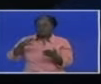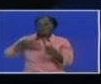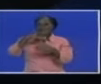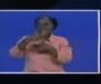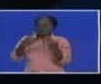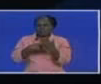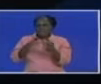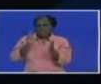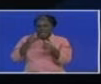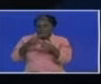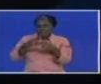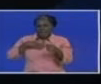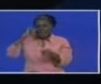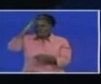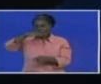My name is Yvonne Okwara. Have a good night.